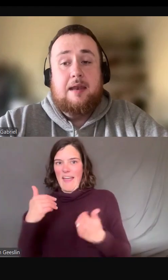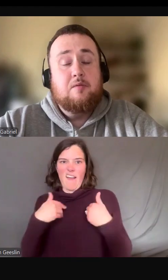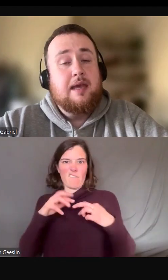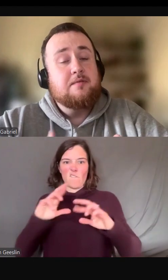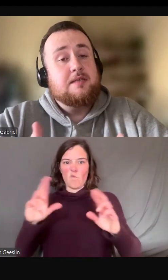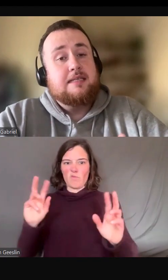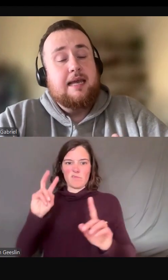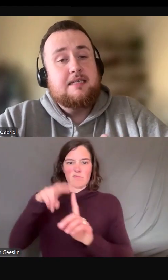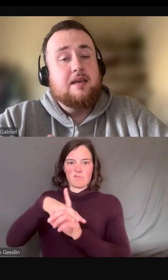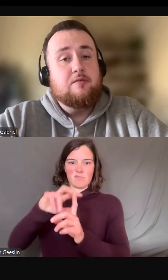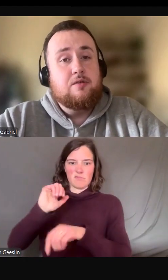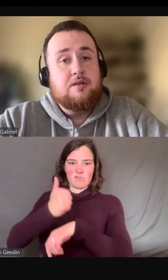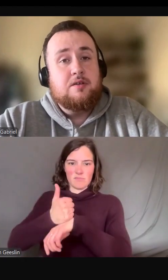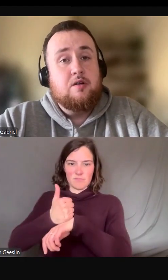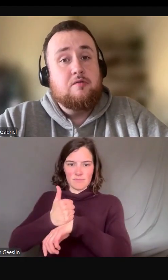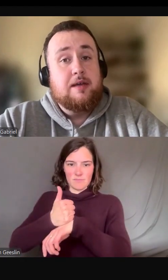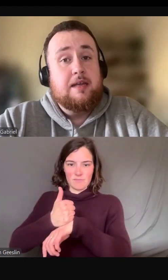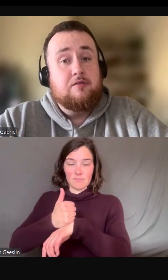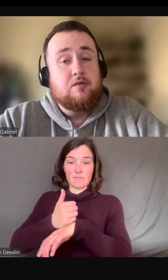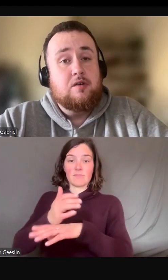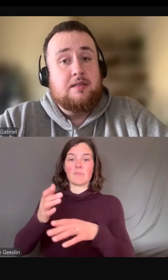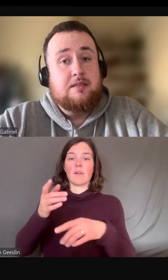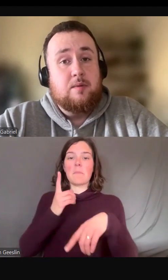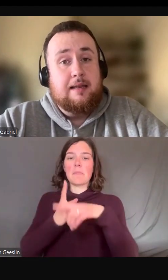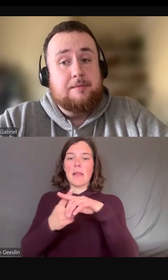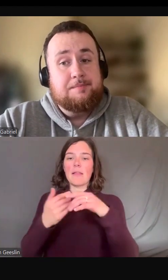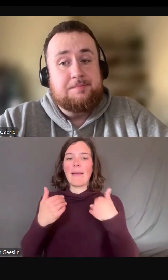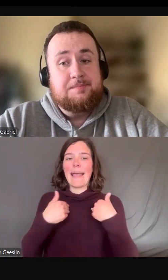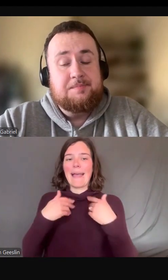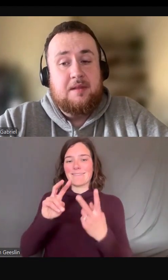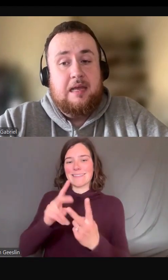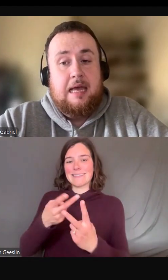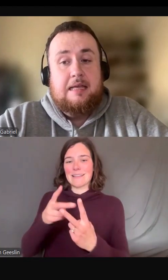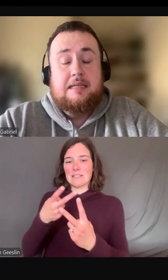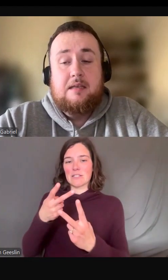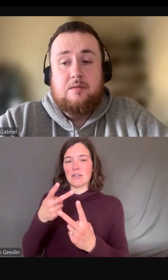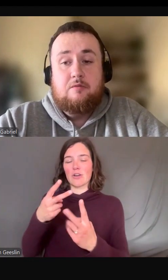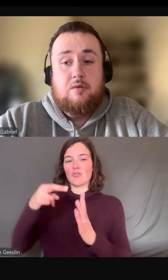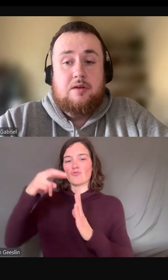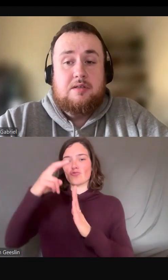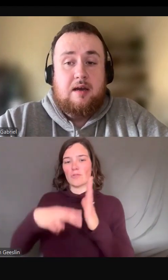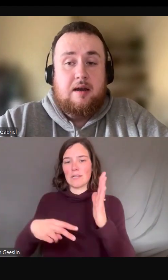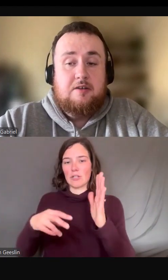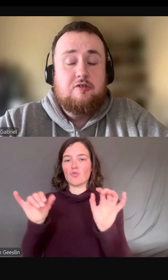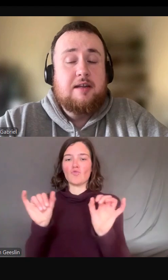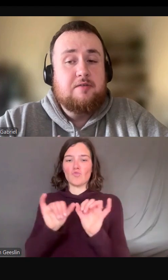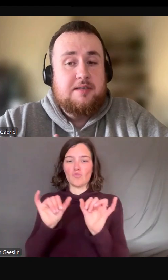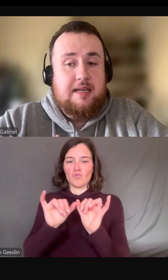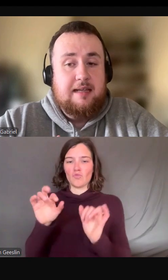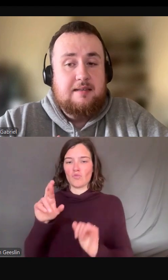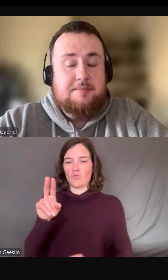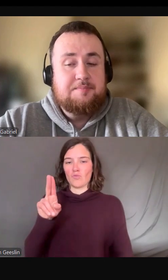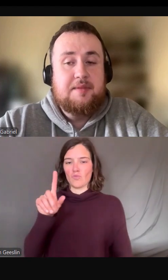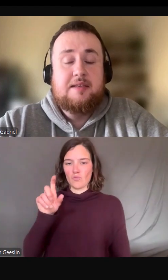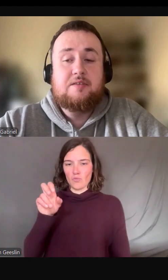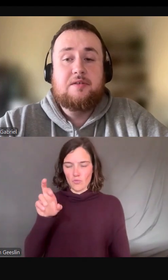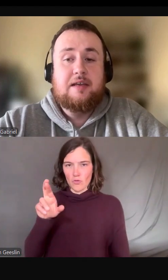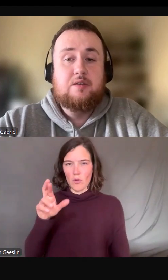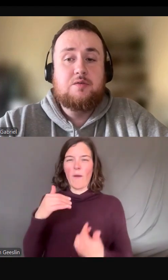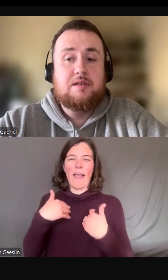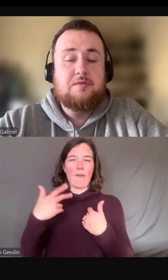Then we have dyslexia rulers or reading rulers as well. These rulers are 3 different styles.